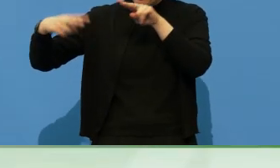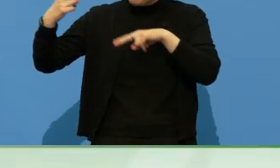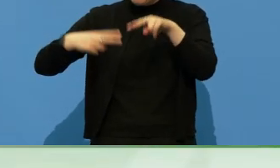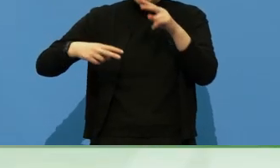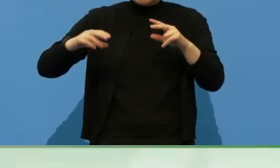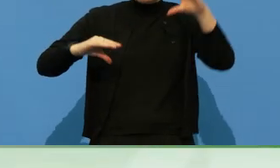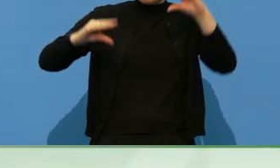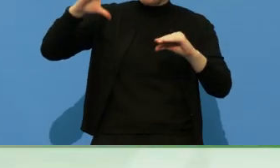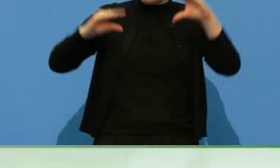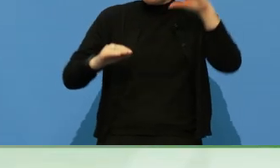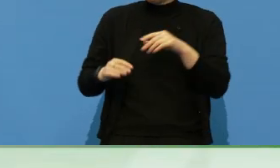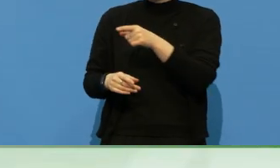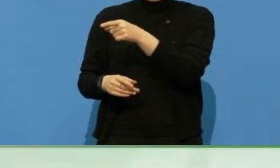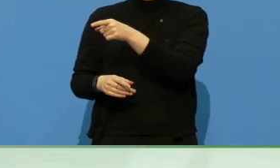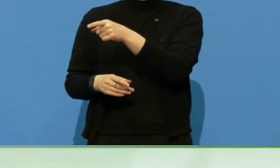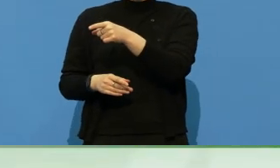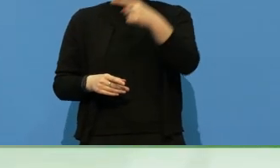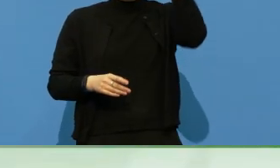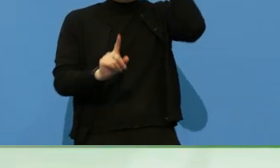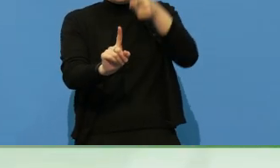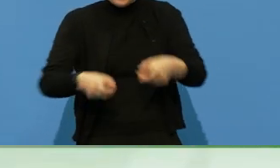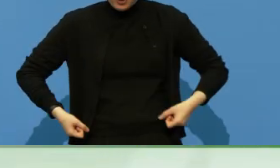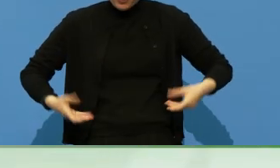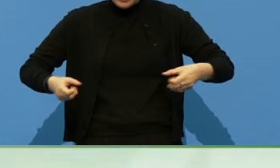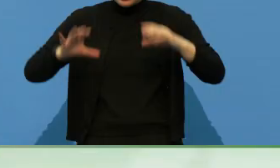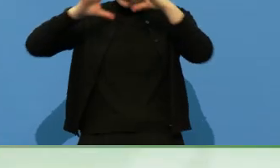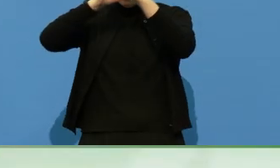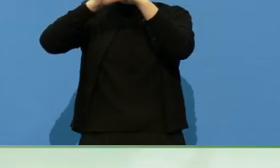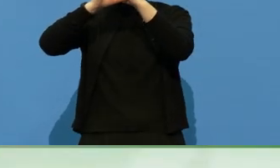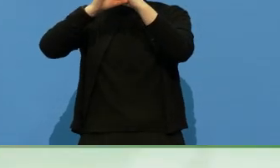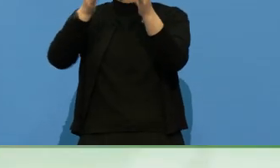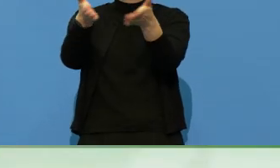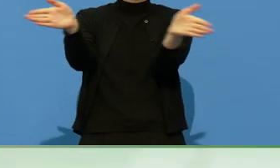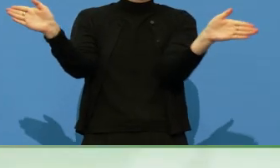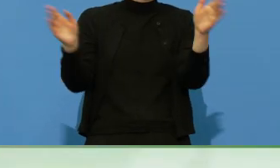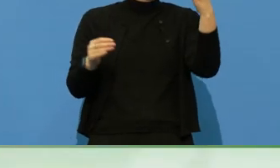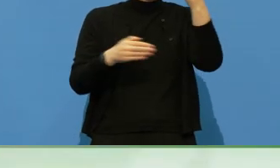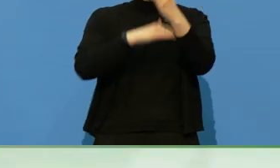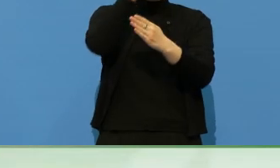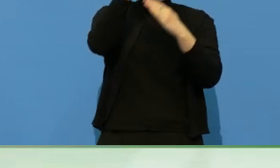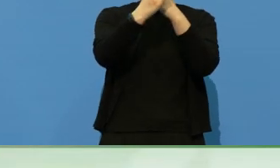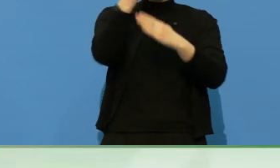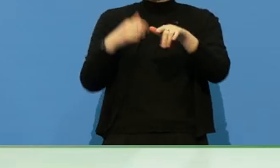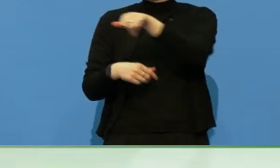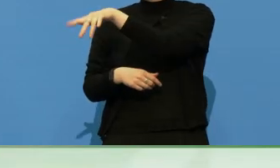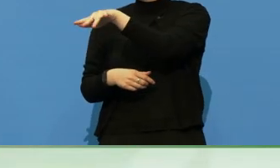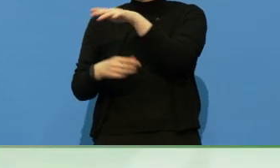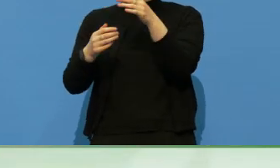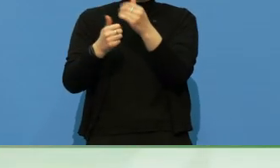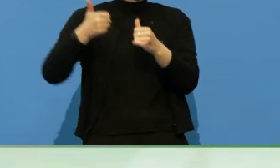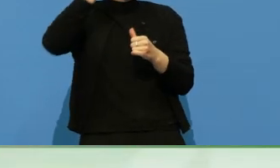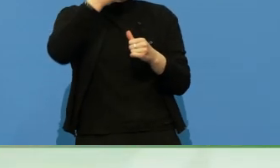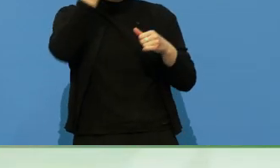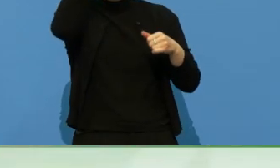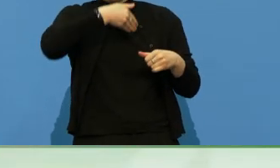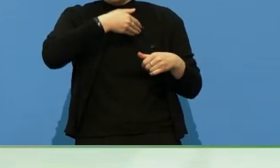disabilities. So, as we mentioned from the very beginning, it's all-time education. The